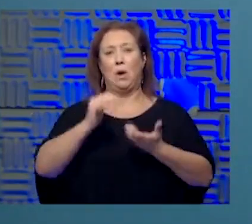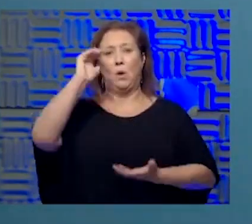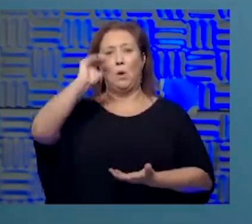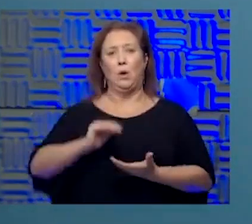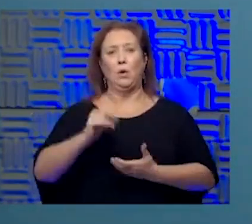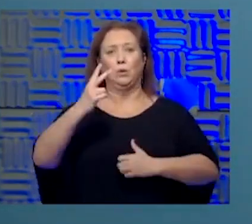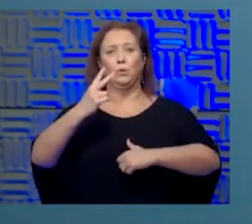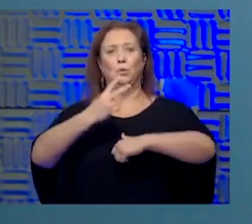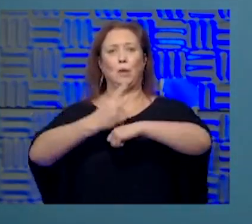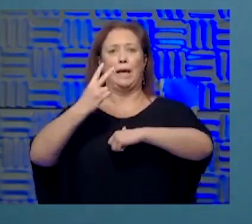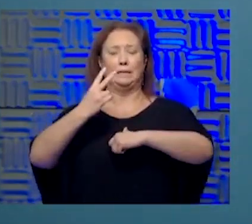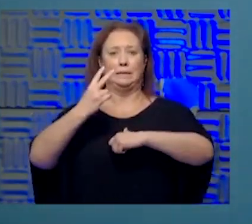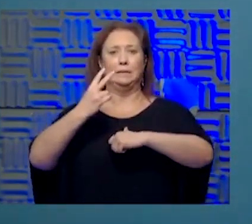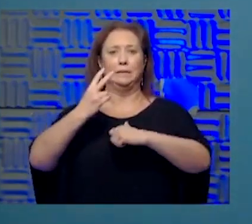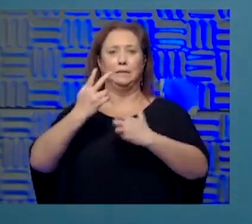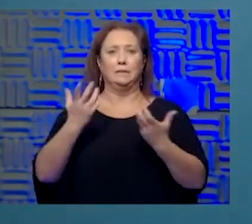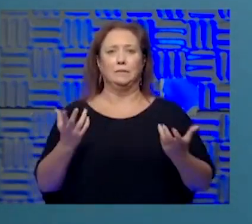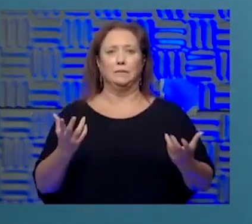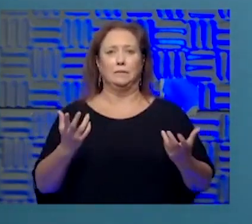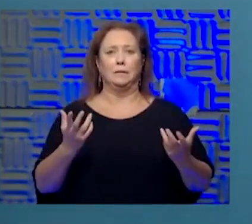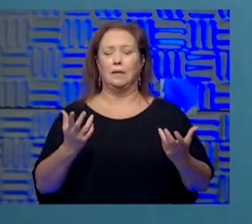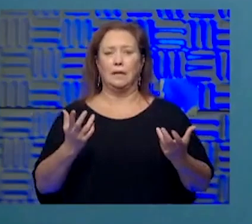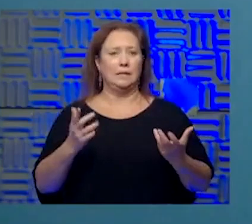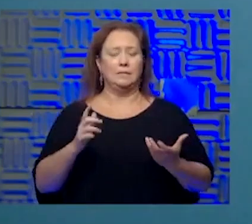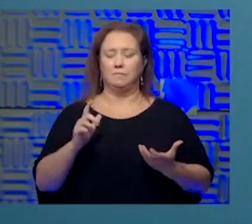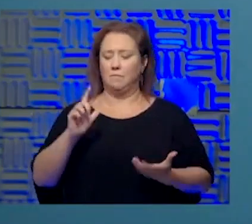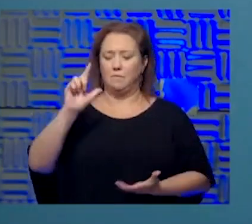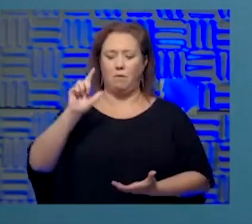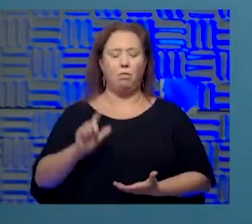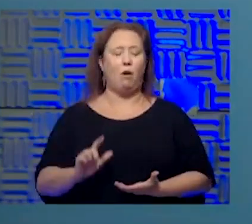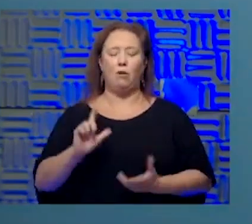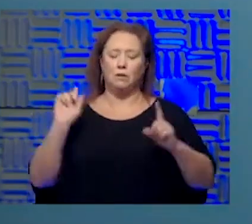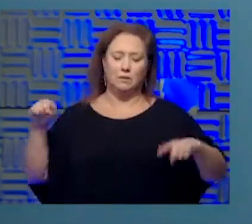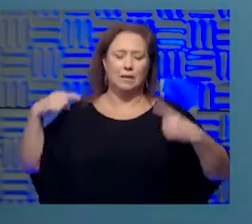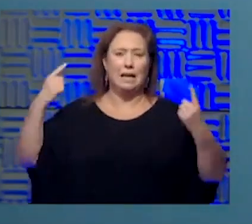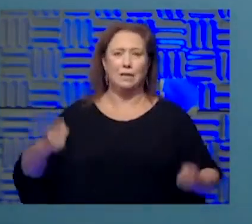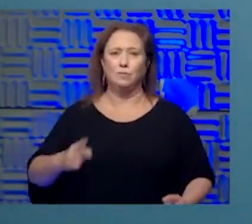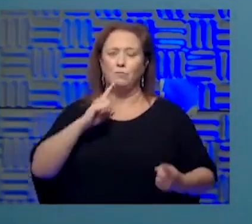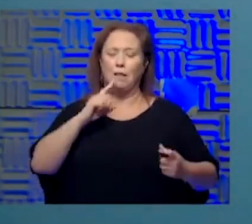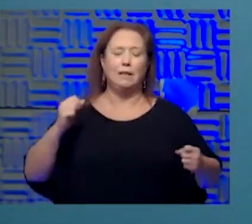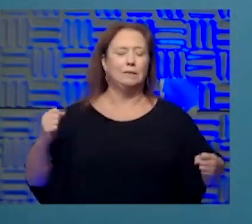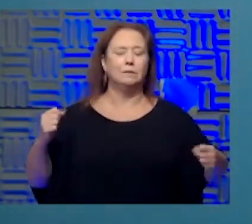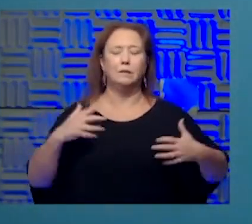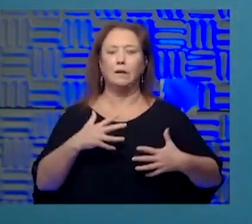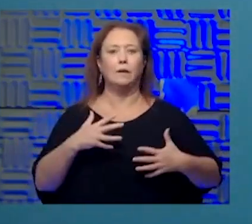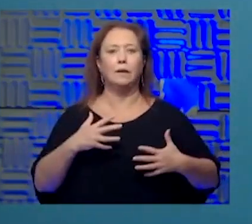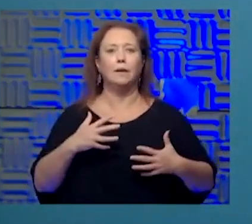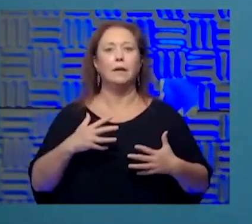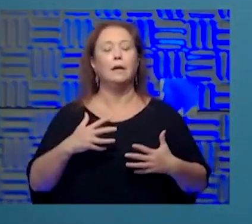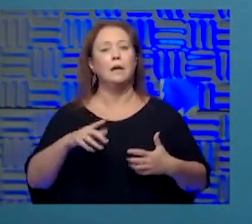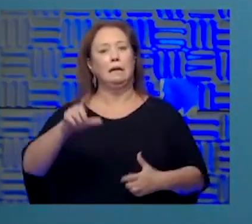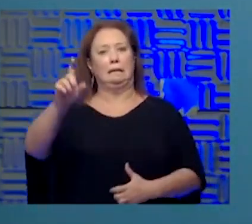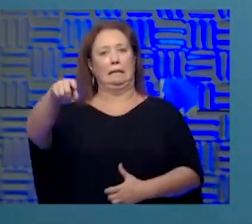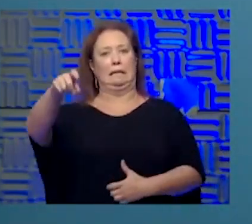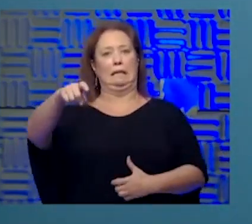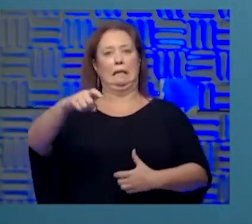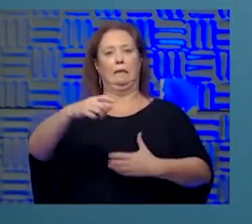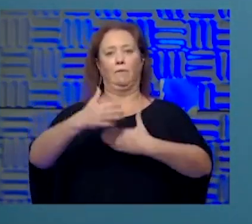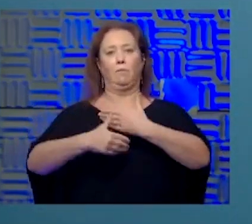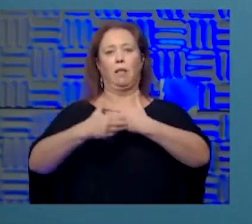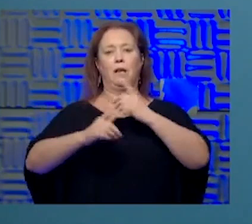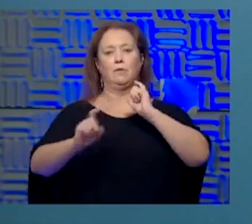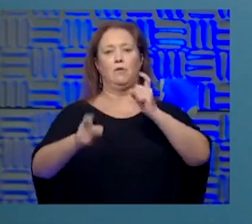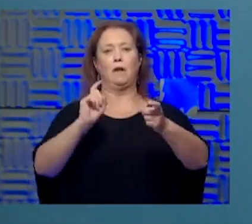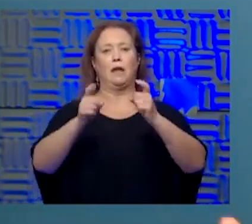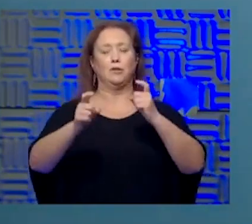supply. It's the lowest it's ever been, and it's quite alarming. So the need is great. We need donors